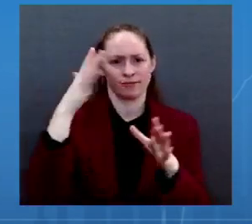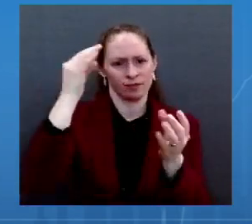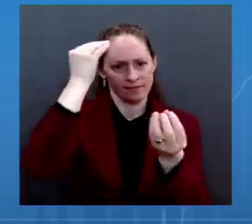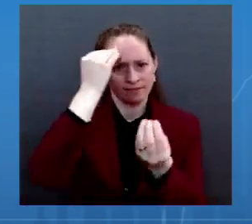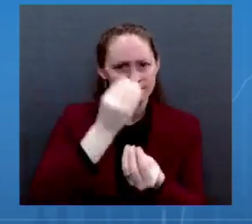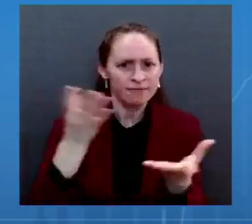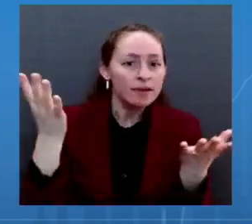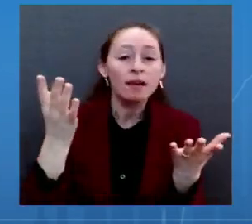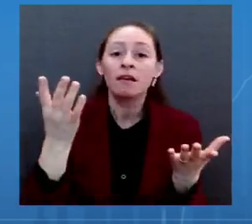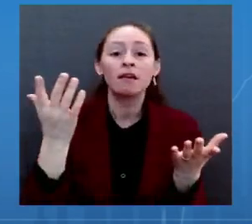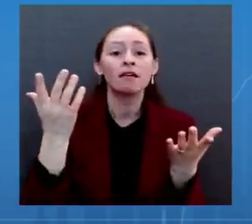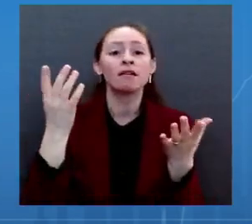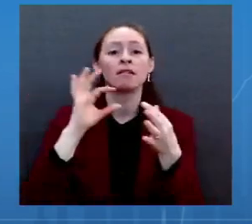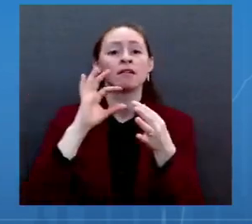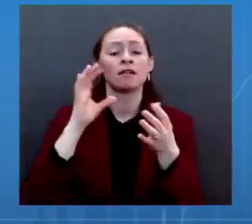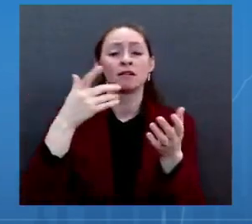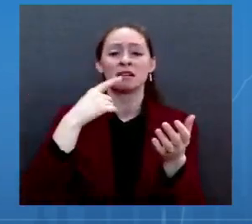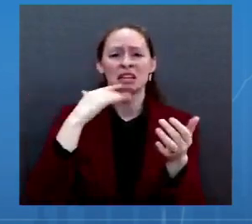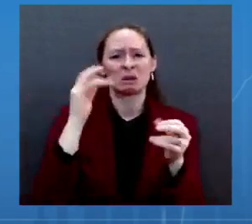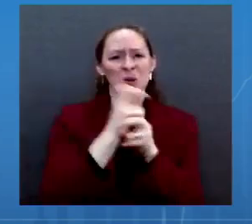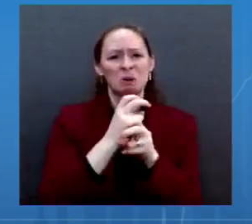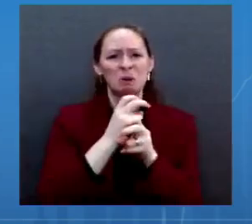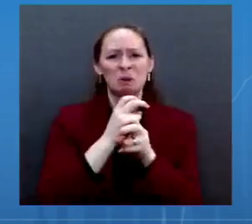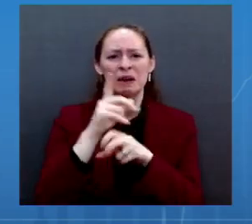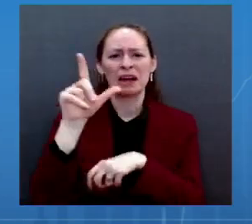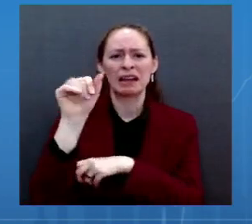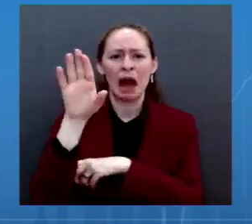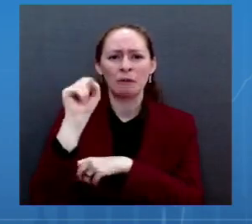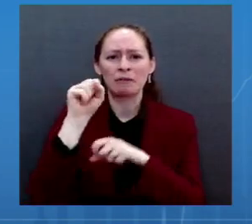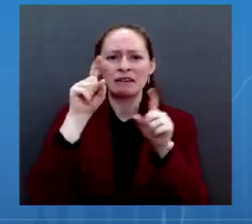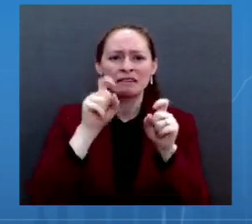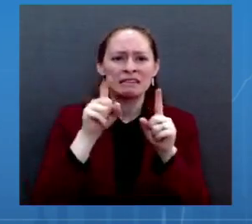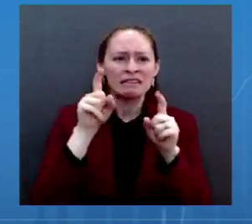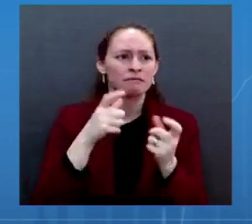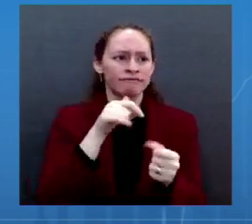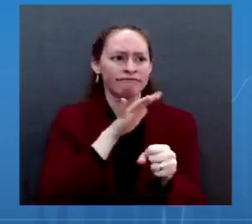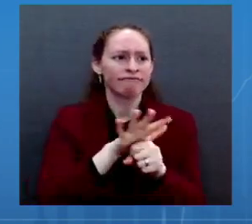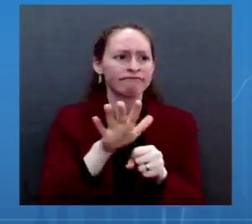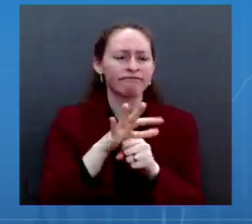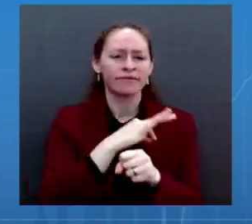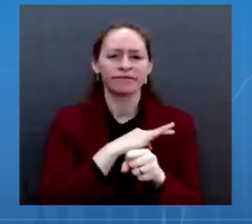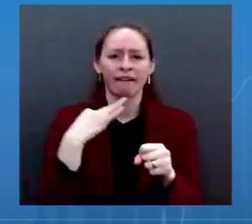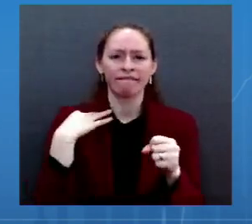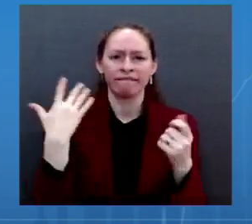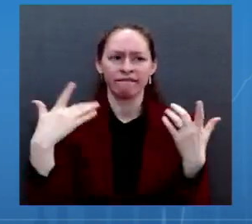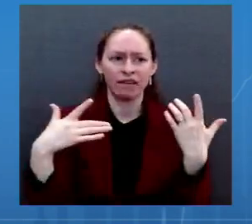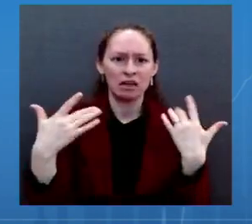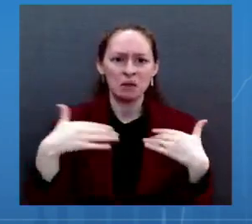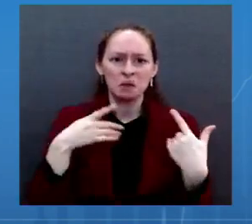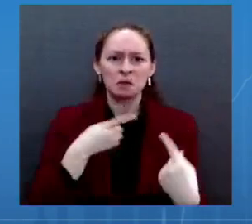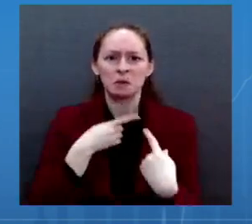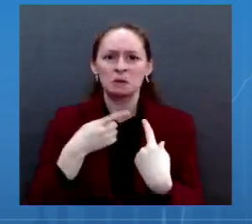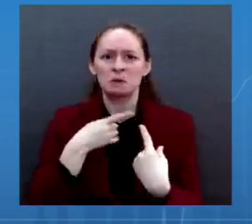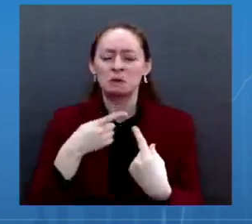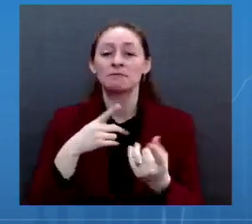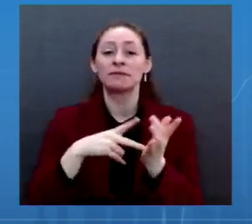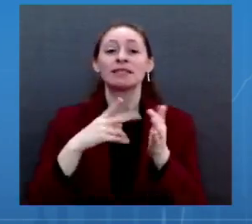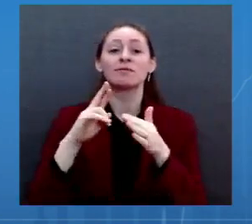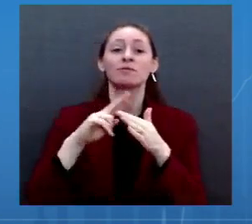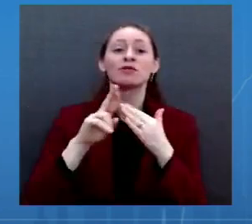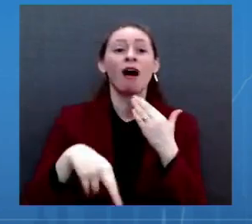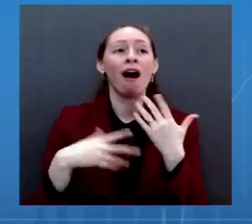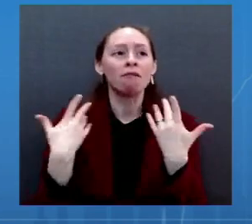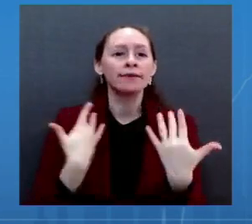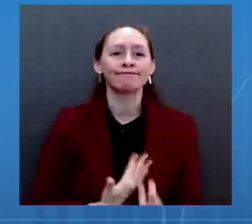challenges with staffing, infections among staff, and difficulty finding and hiring enough qualified lab techs as a bottleneck,